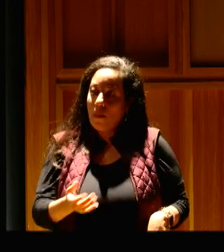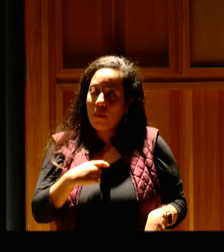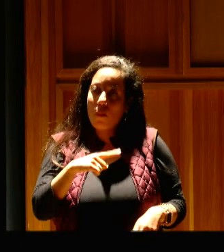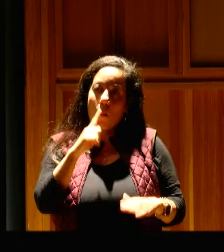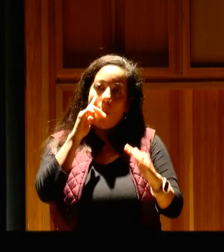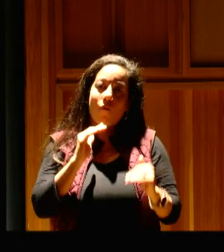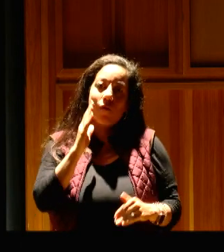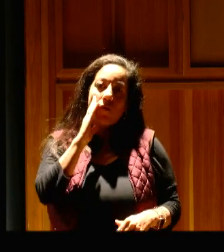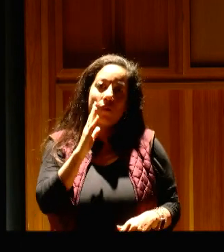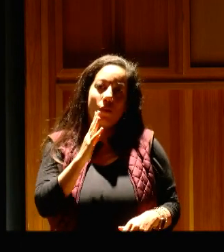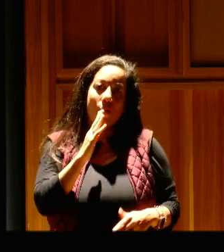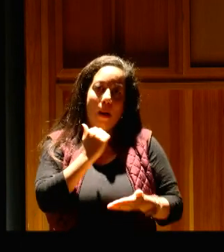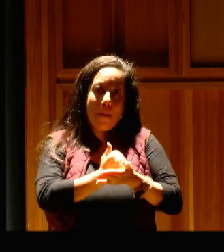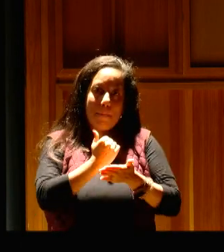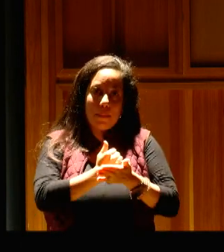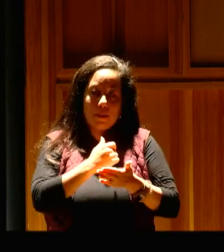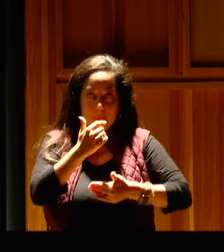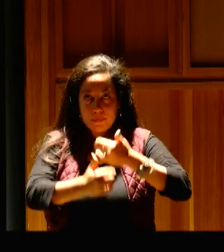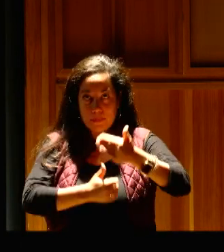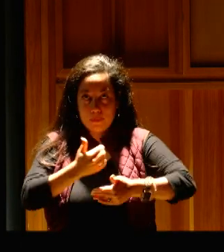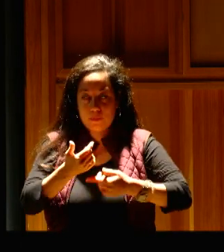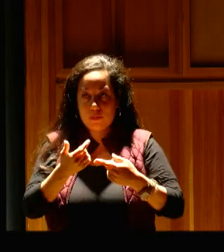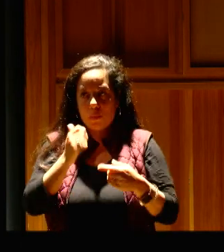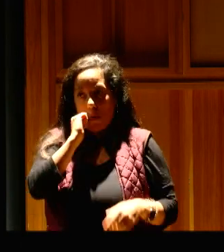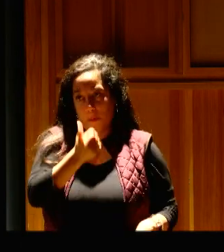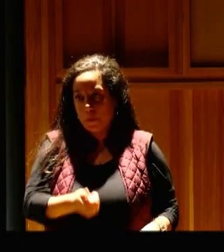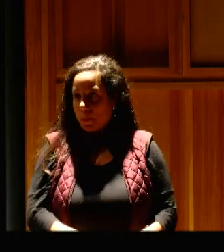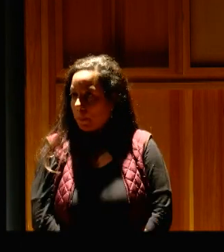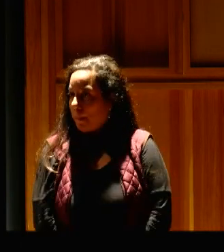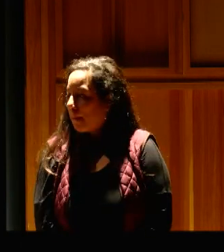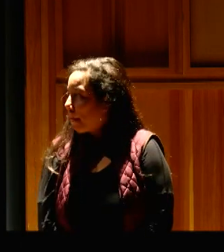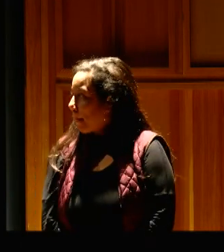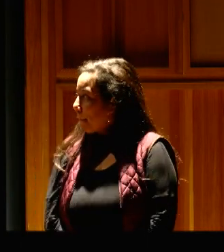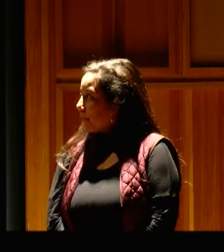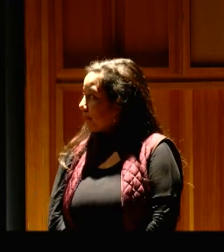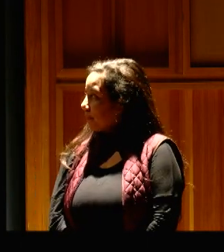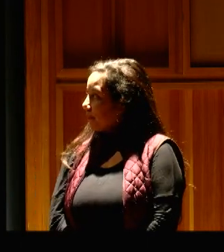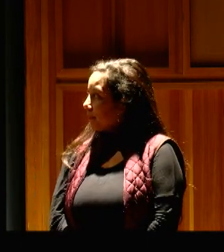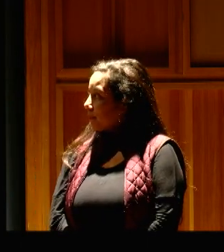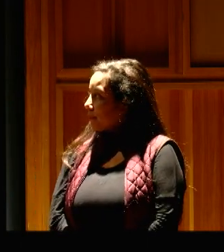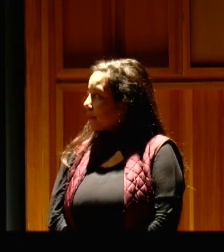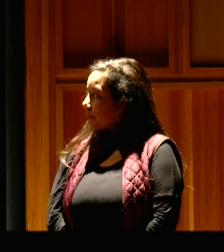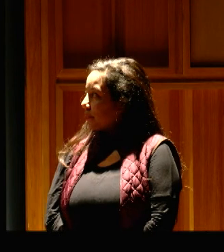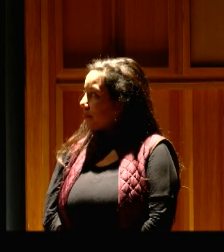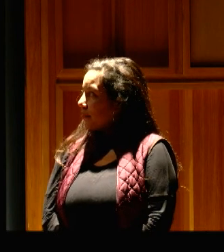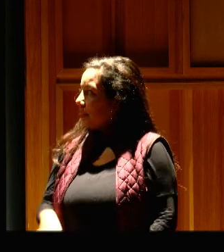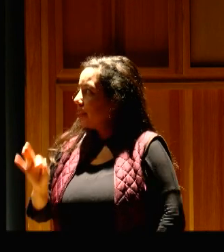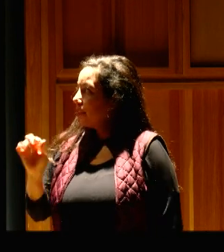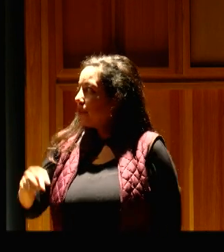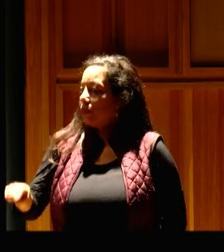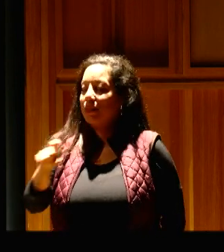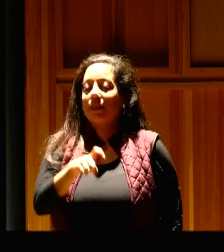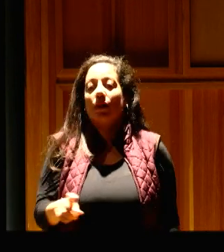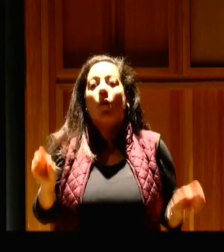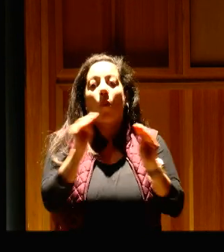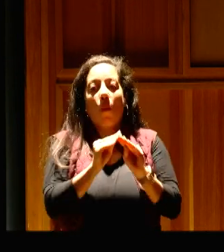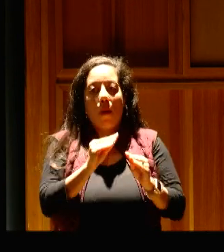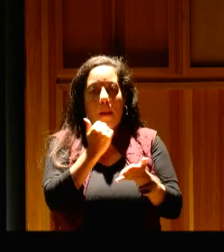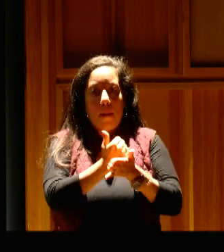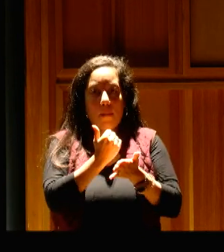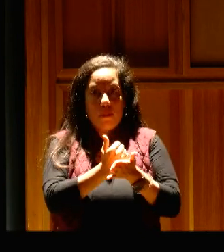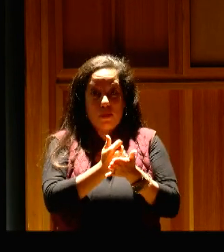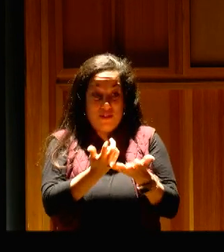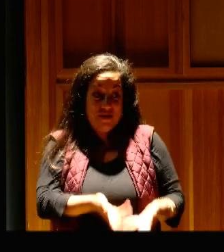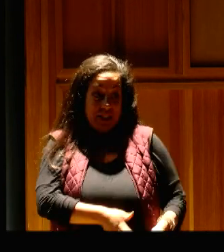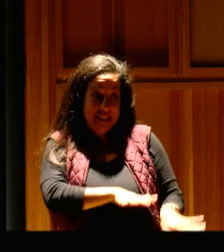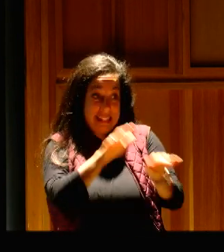in point two tomorrow in our breakout groups. If you need a bit more help once you leave